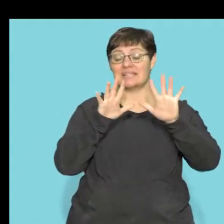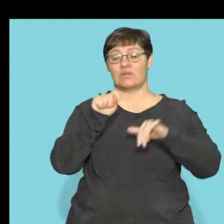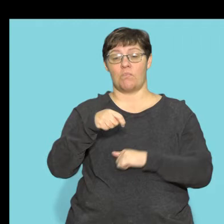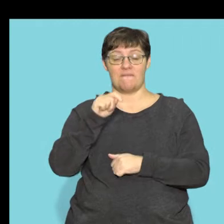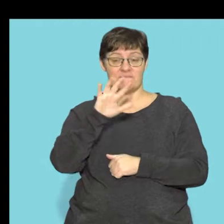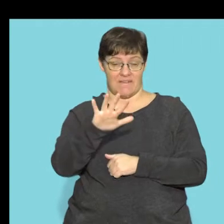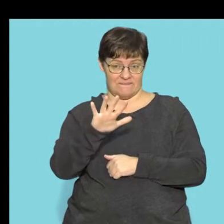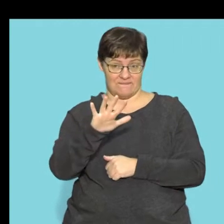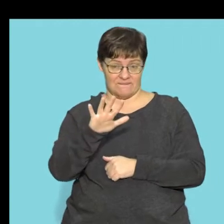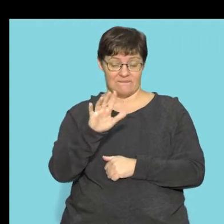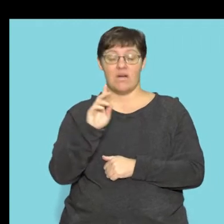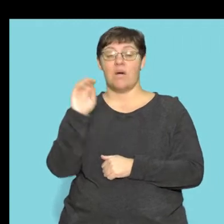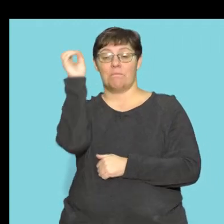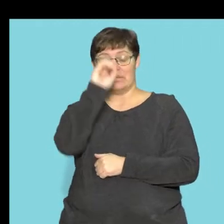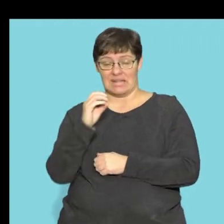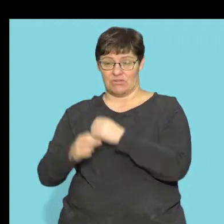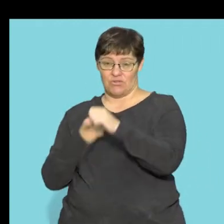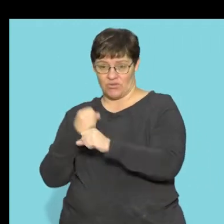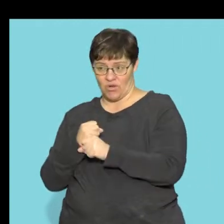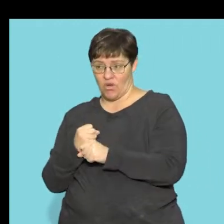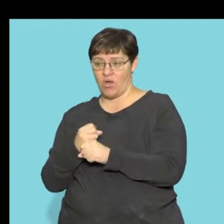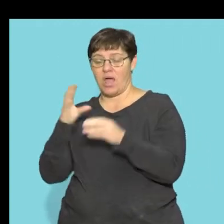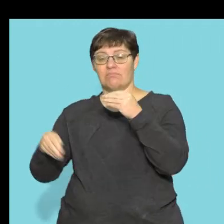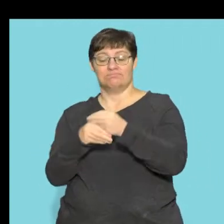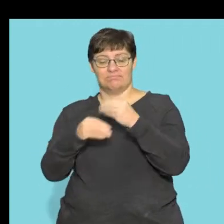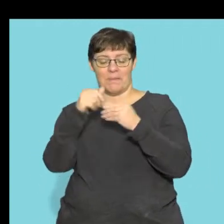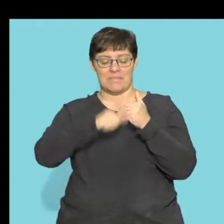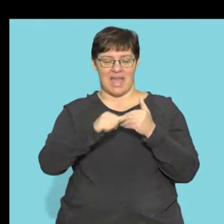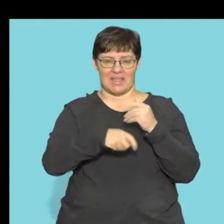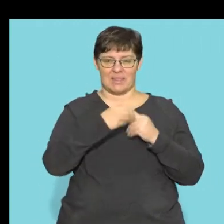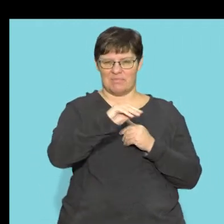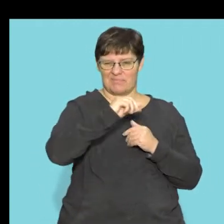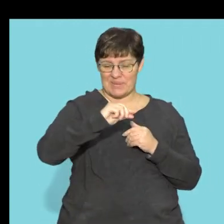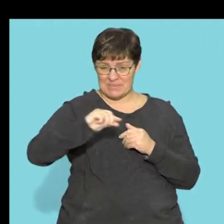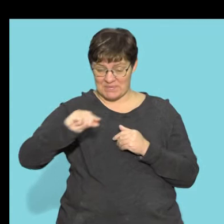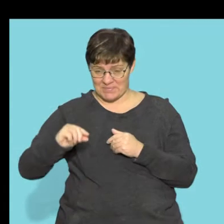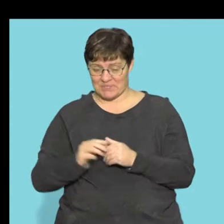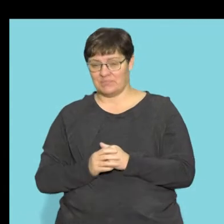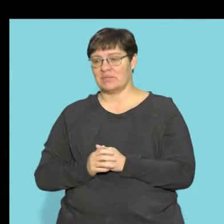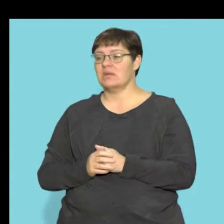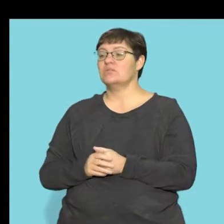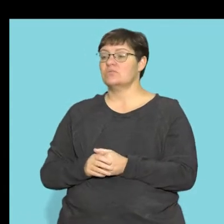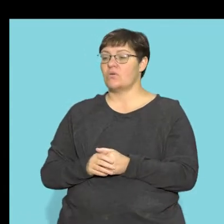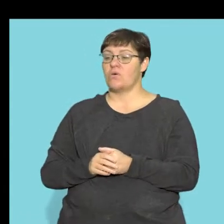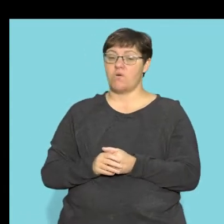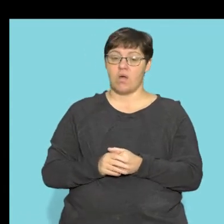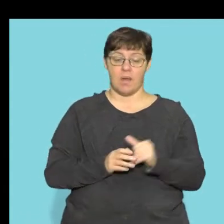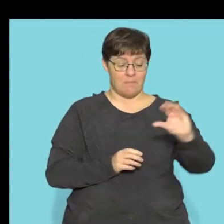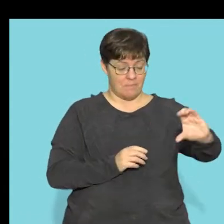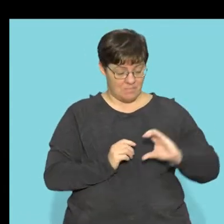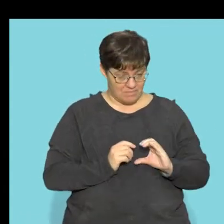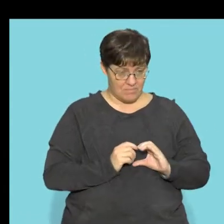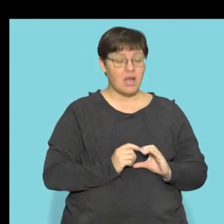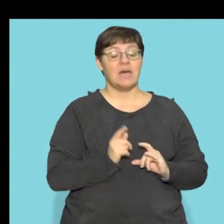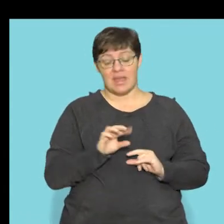the interest at 10.5% per annum, compounded monthly. Then the repayment starts 1 month